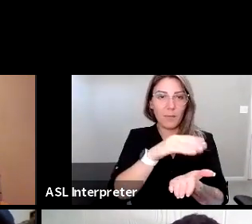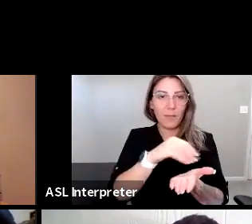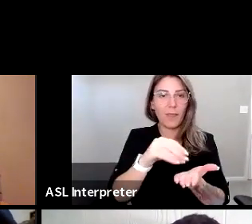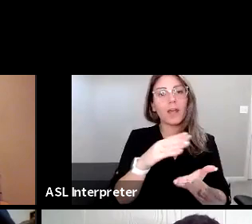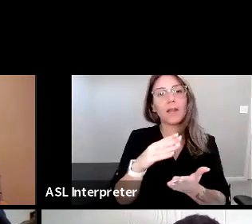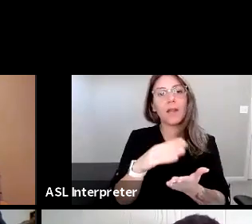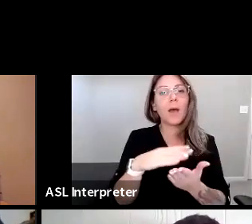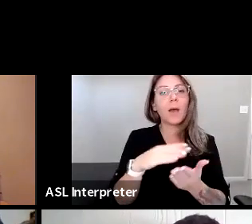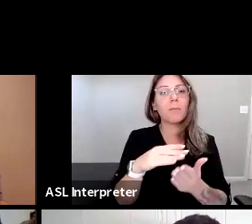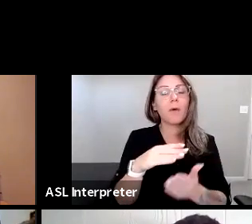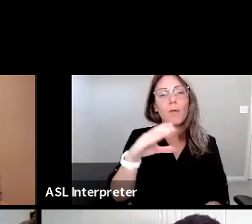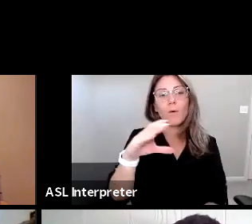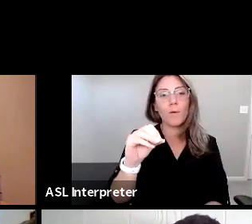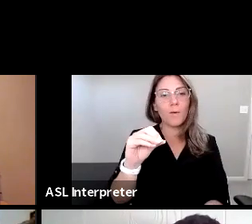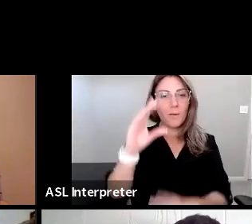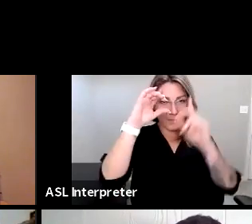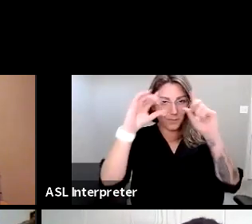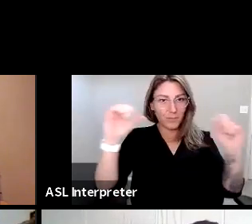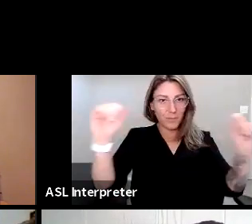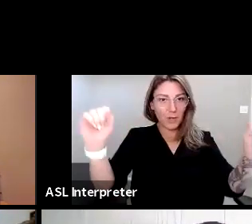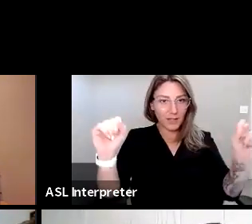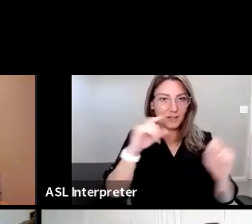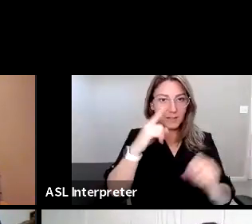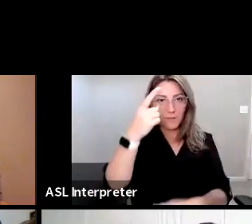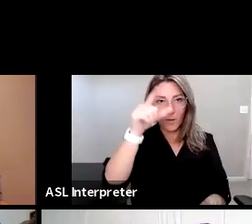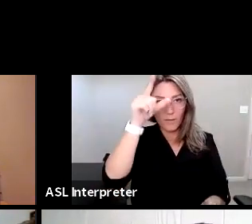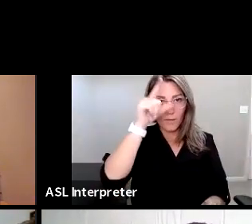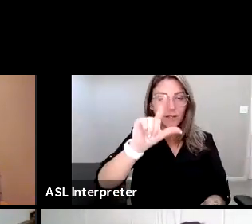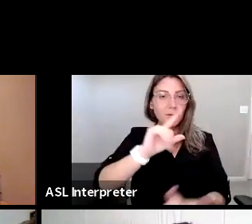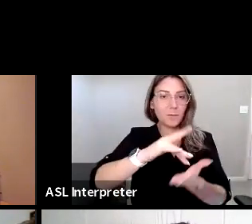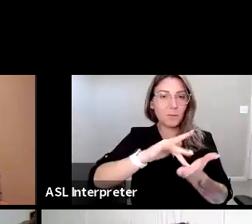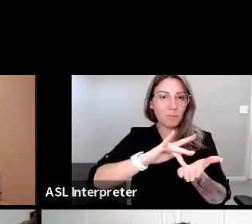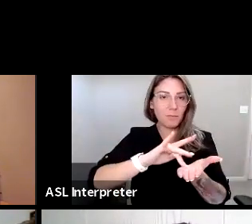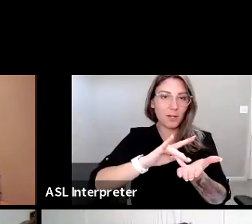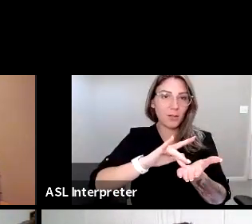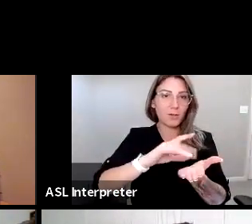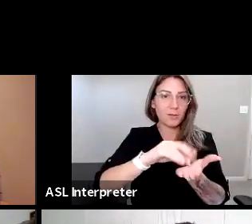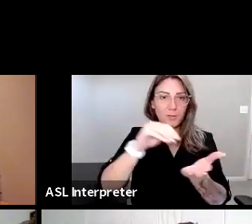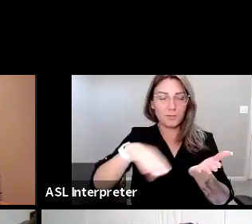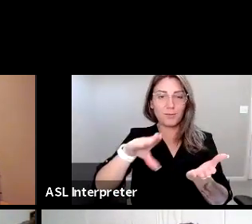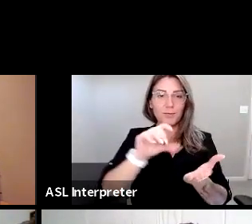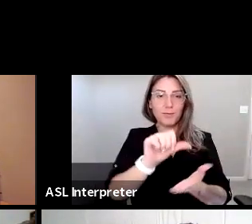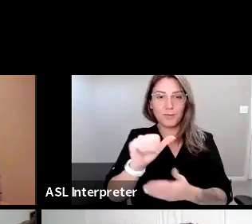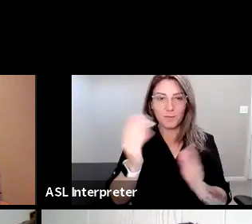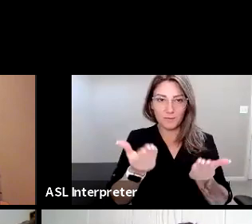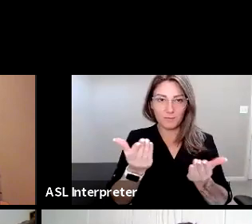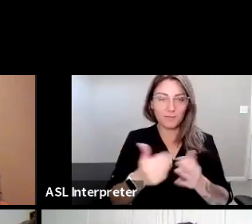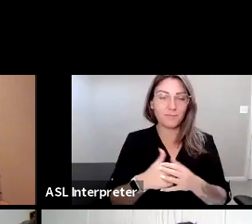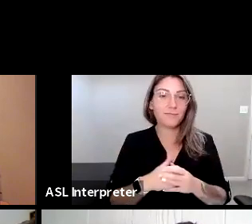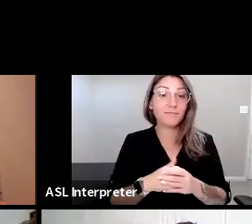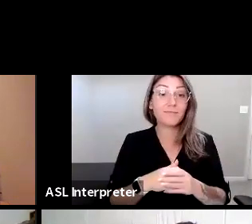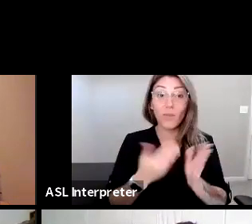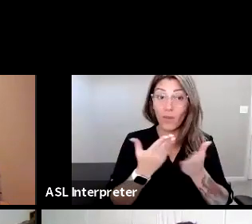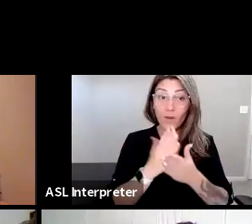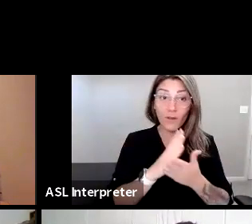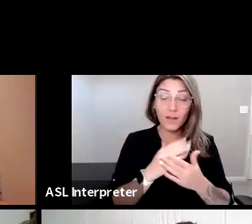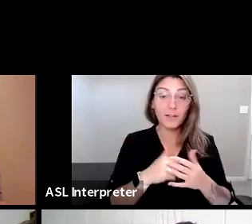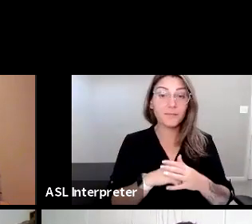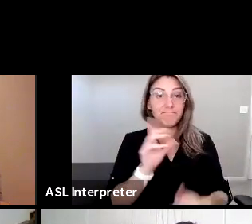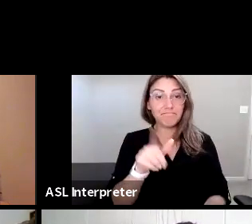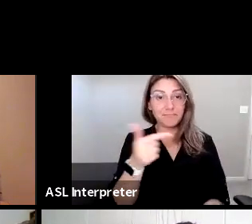for the Latino Medical Student Association here at KUMed. All right,